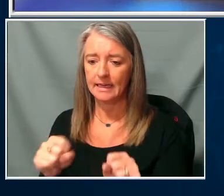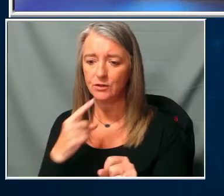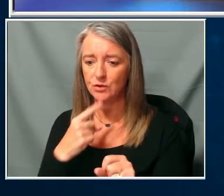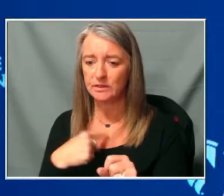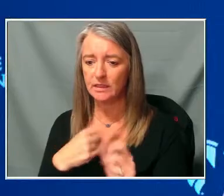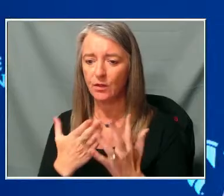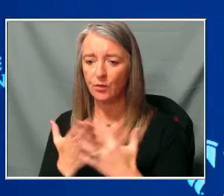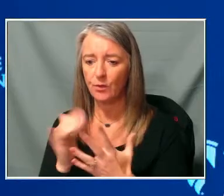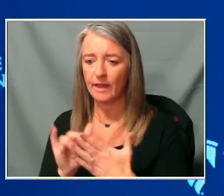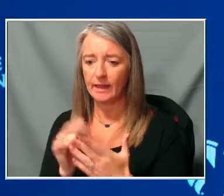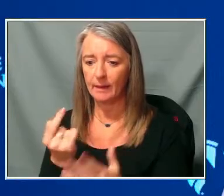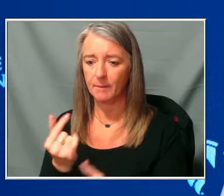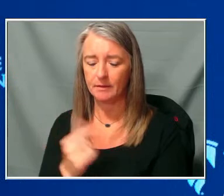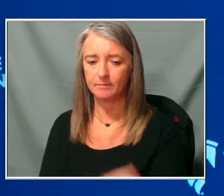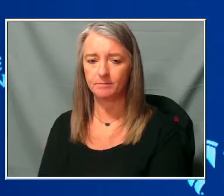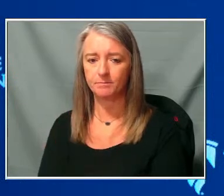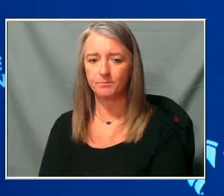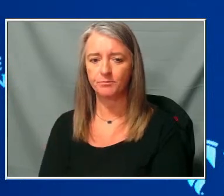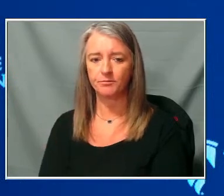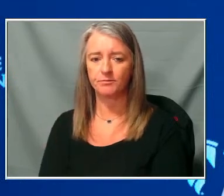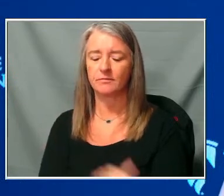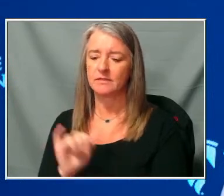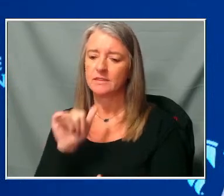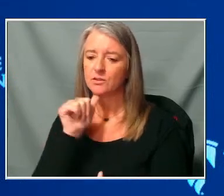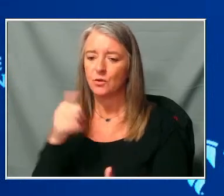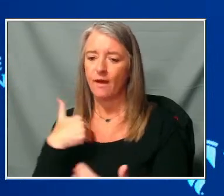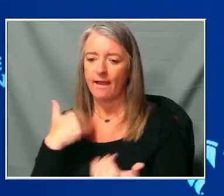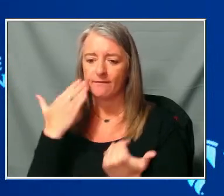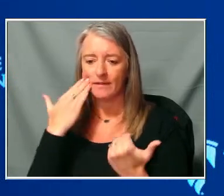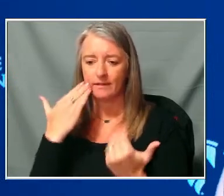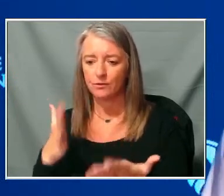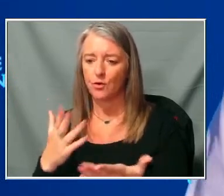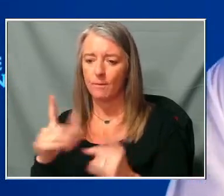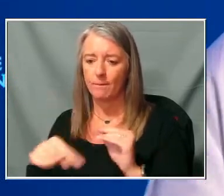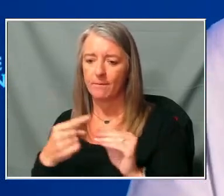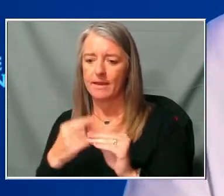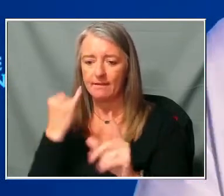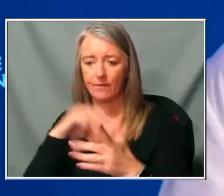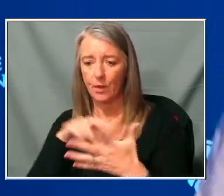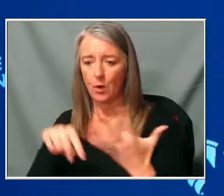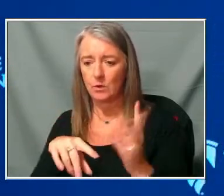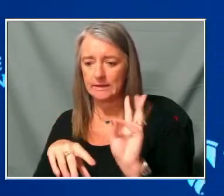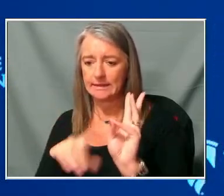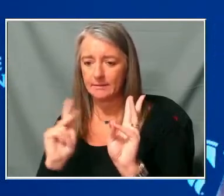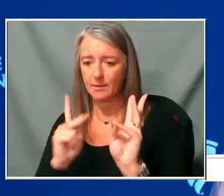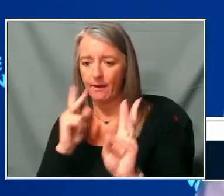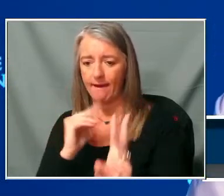bit? Yeah, correct. I don't have the information about the vaccine status of the 6 people